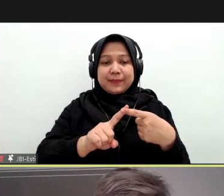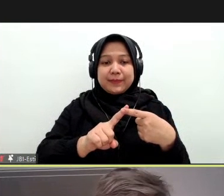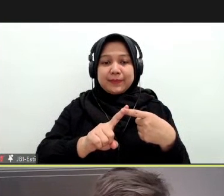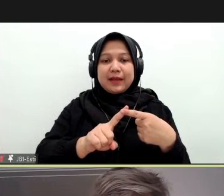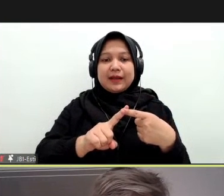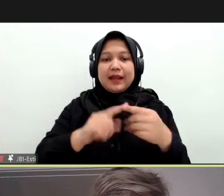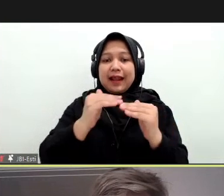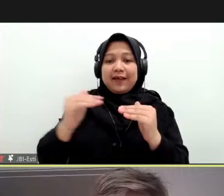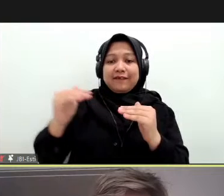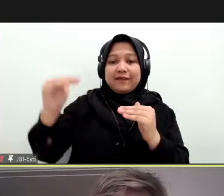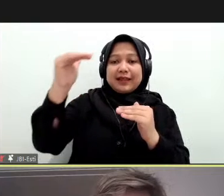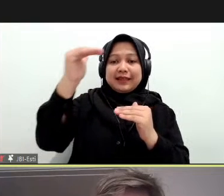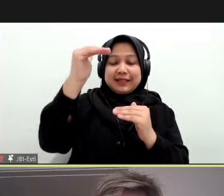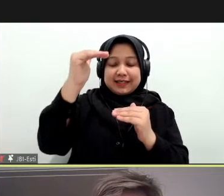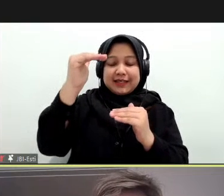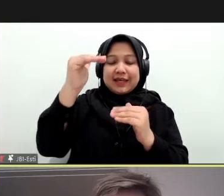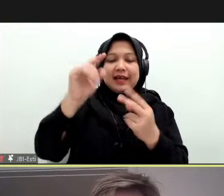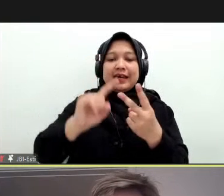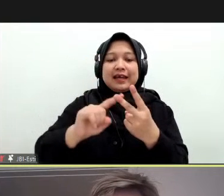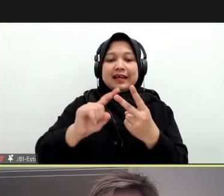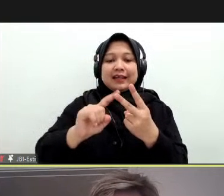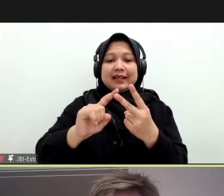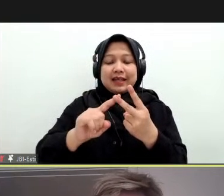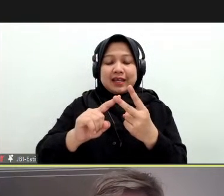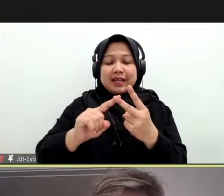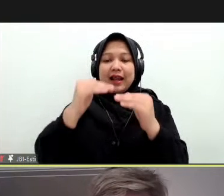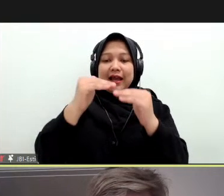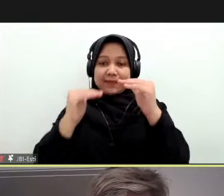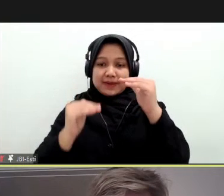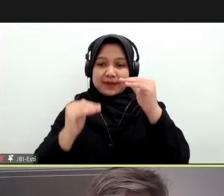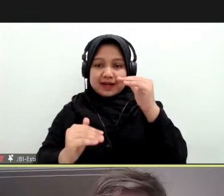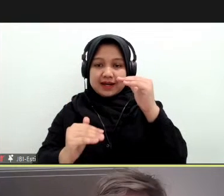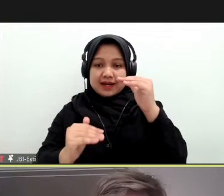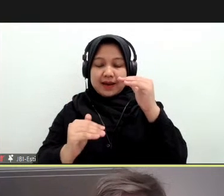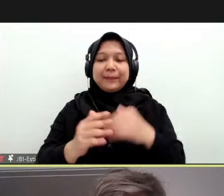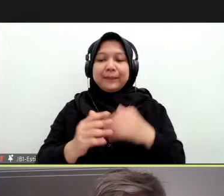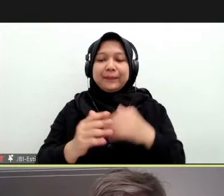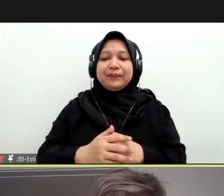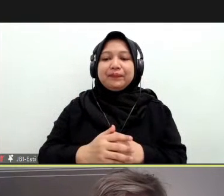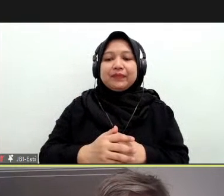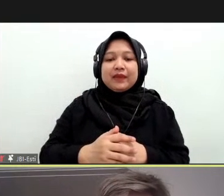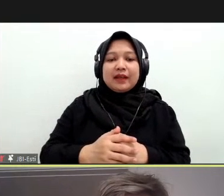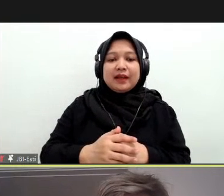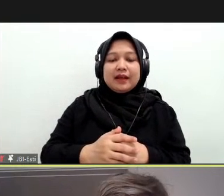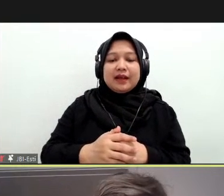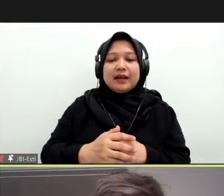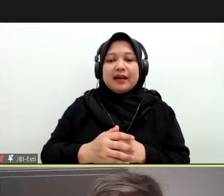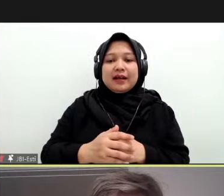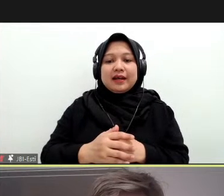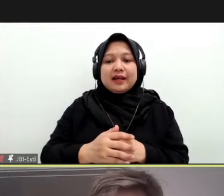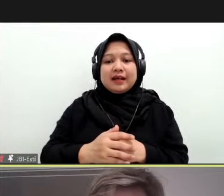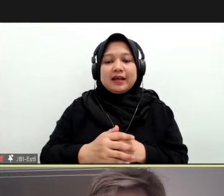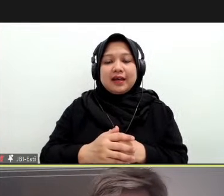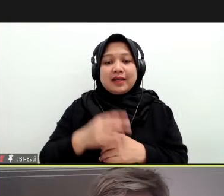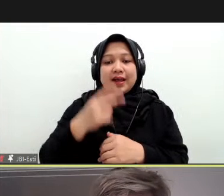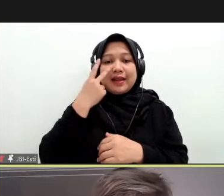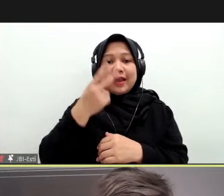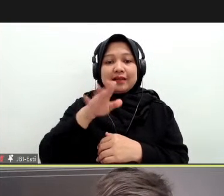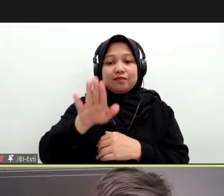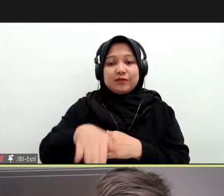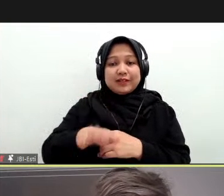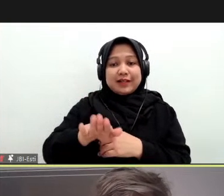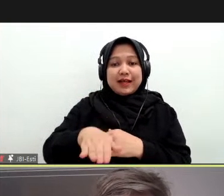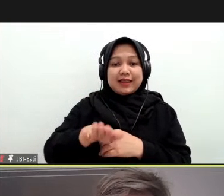also demonstrated it. There are countries from north to south, from east to west, both authoritarian states